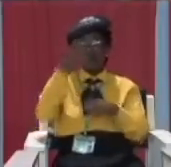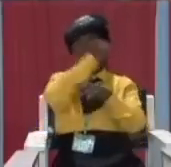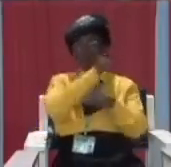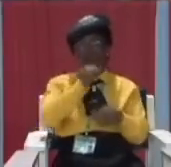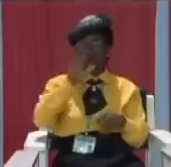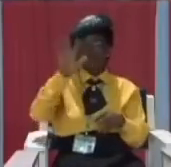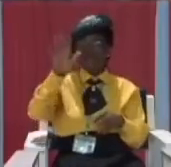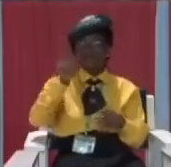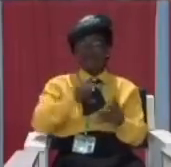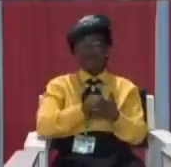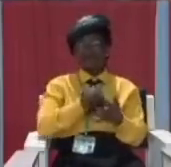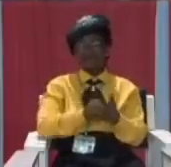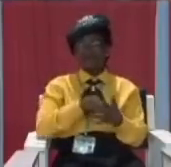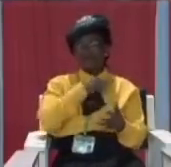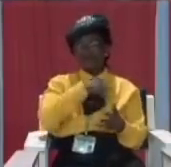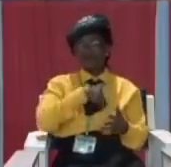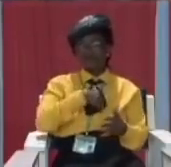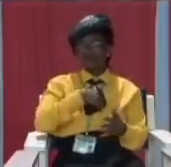verse 4.